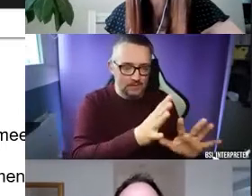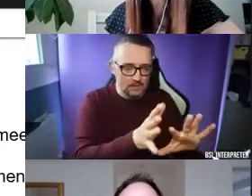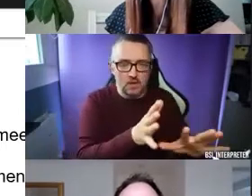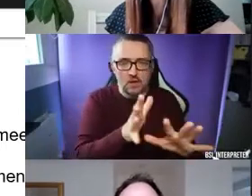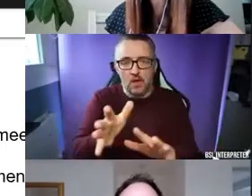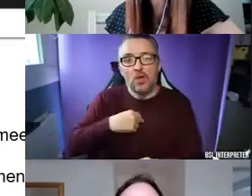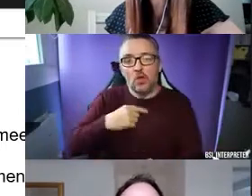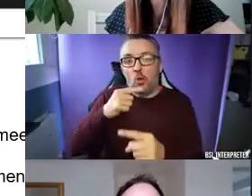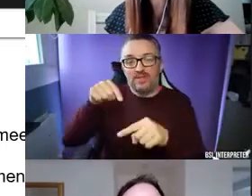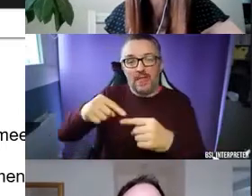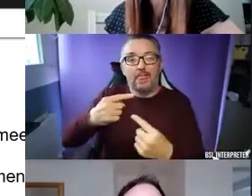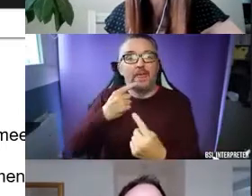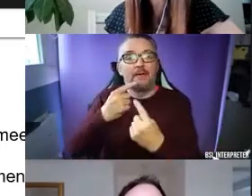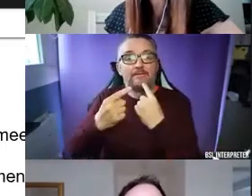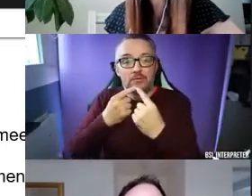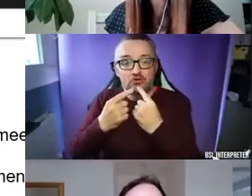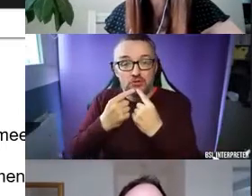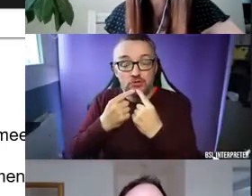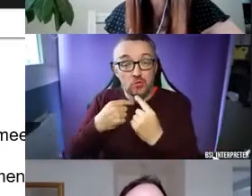about that where we have it.